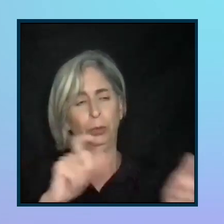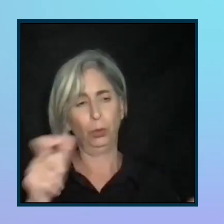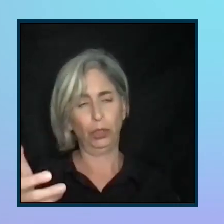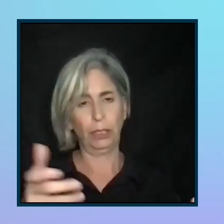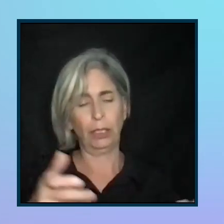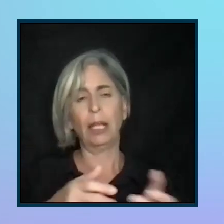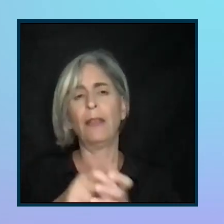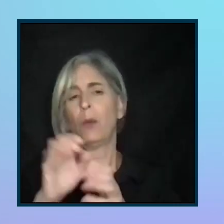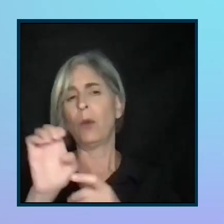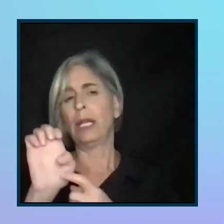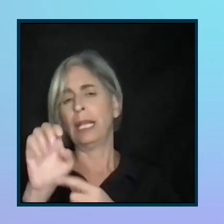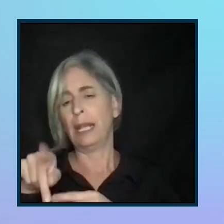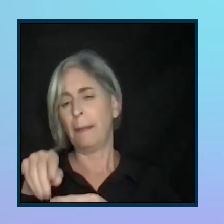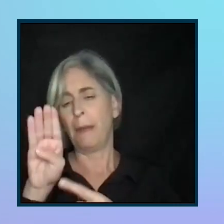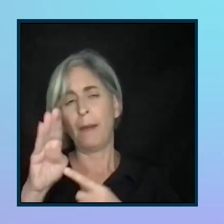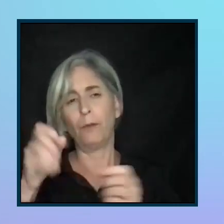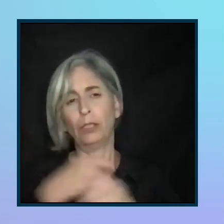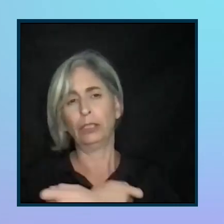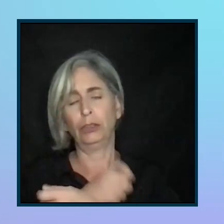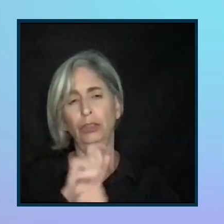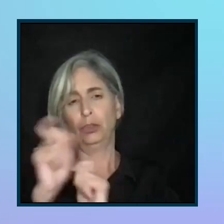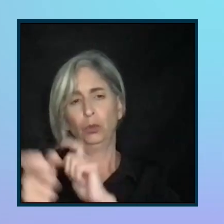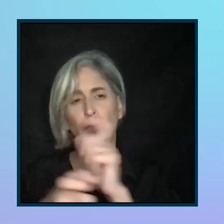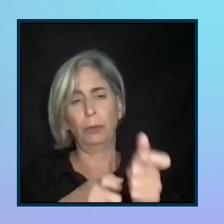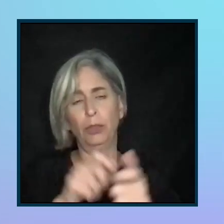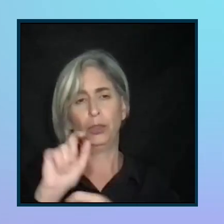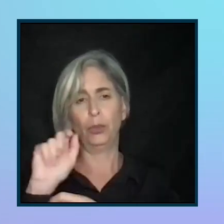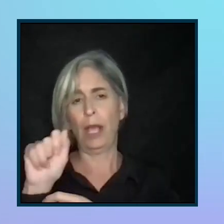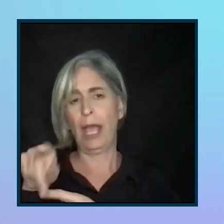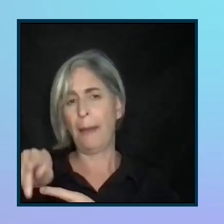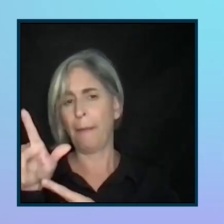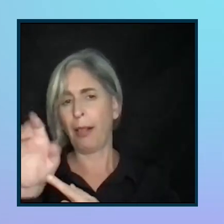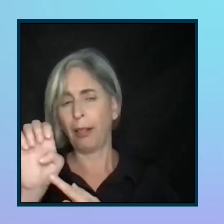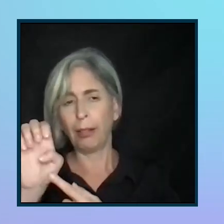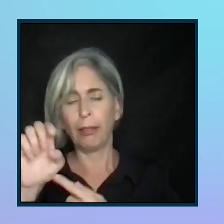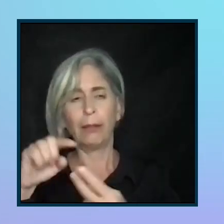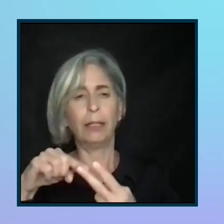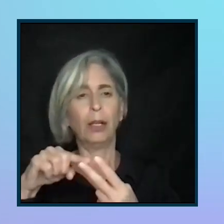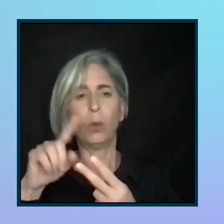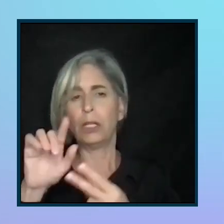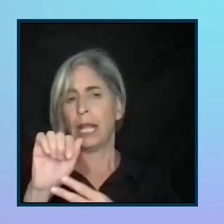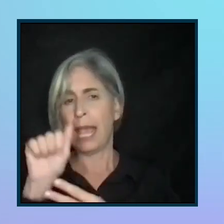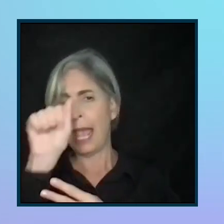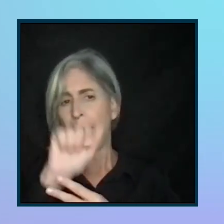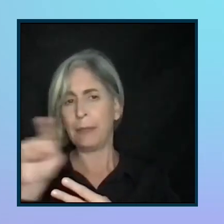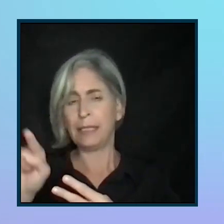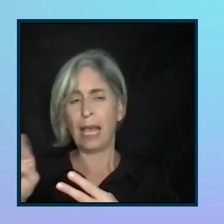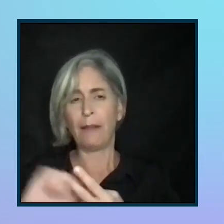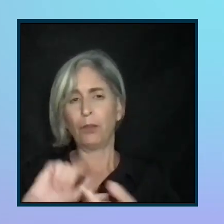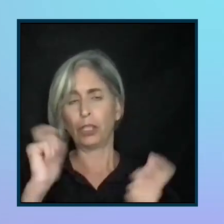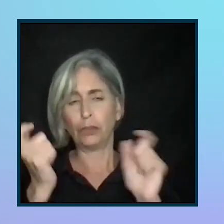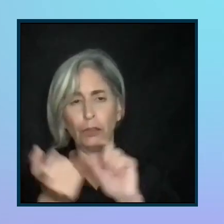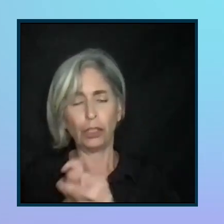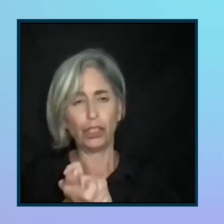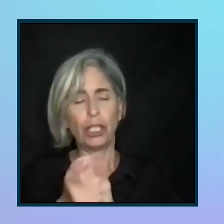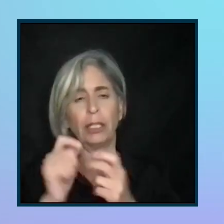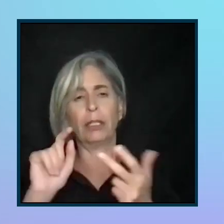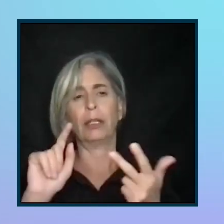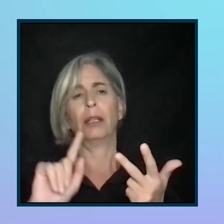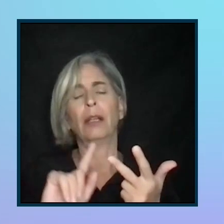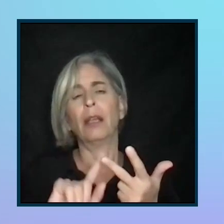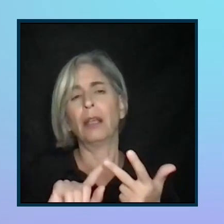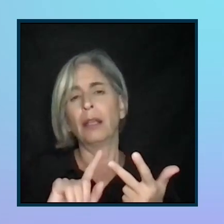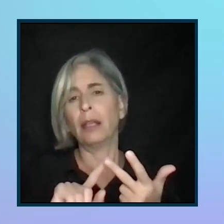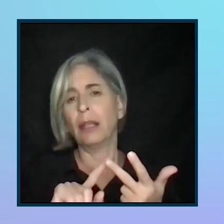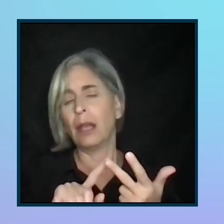that's available for distributing to Apple. They want to have one that's going to be sent to Amazon for conversion into an Amazon